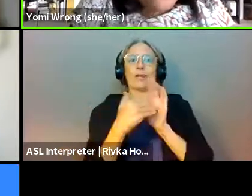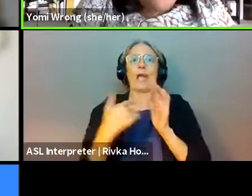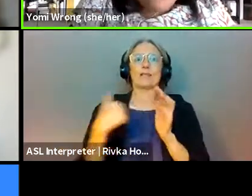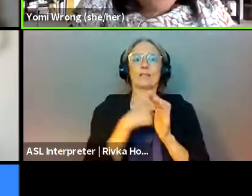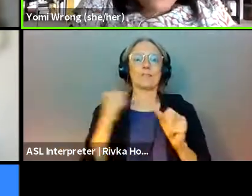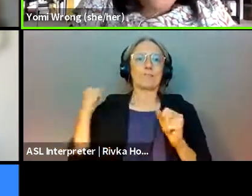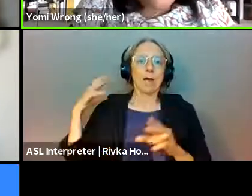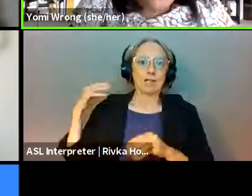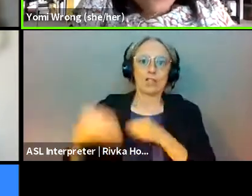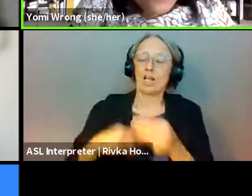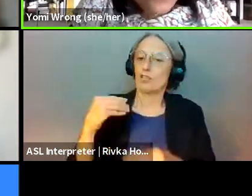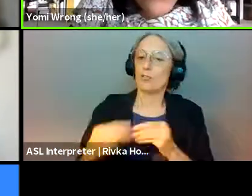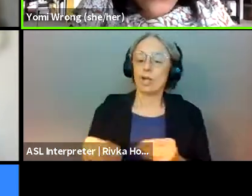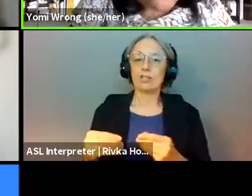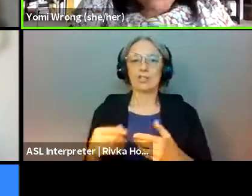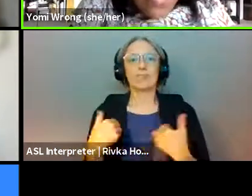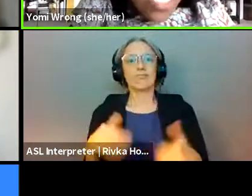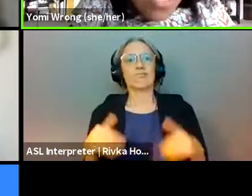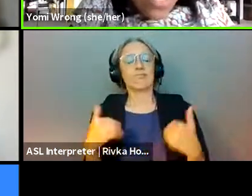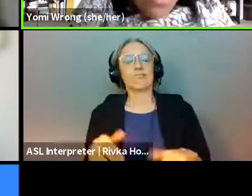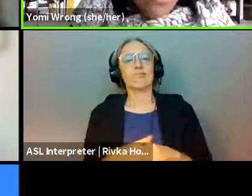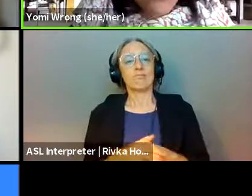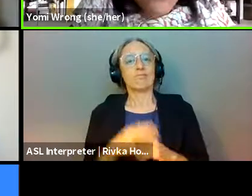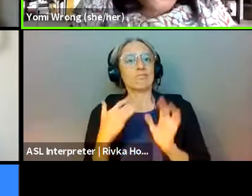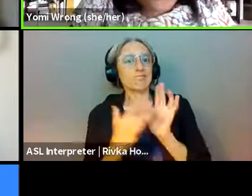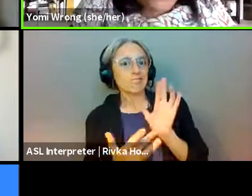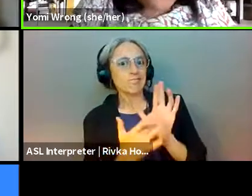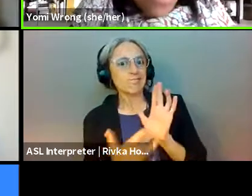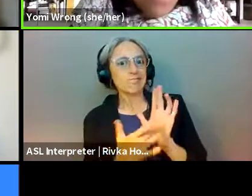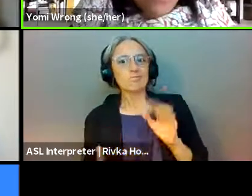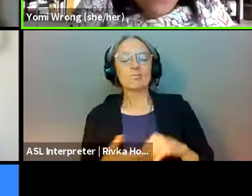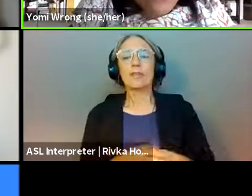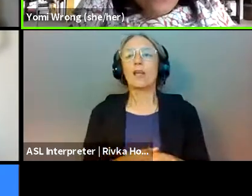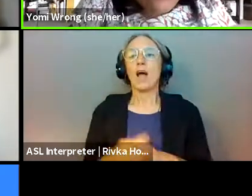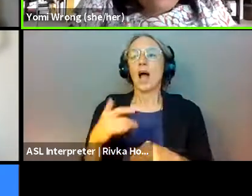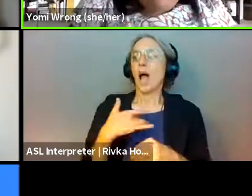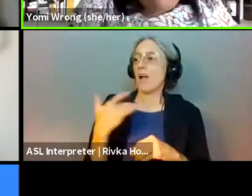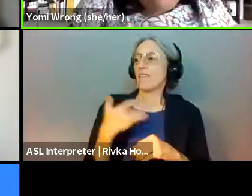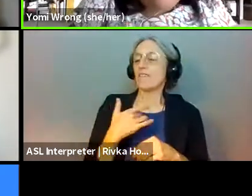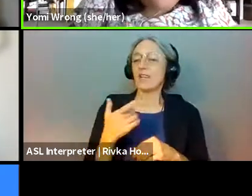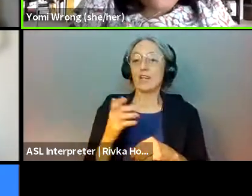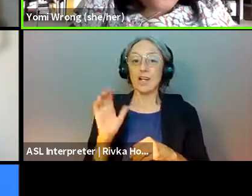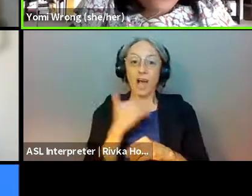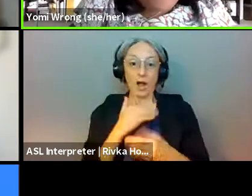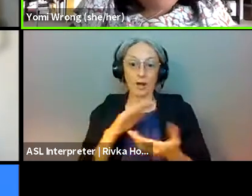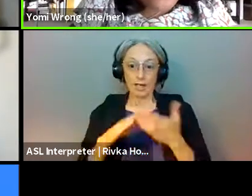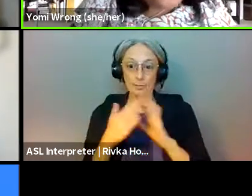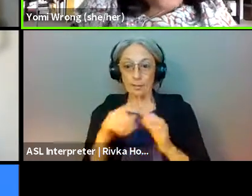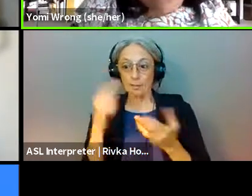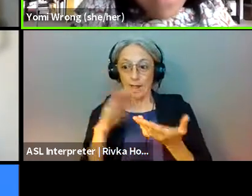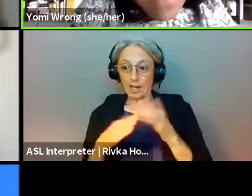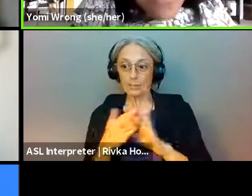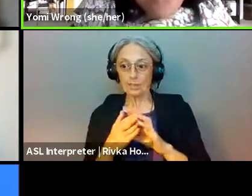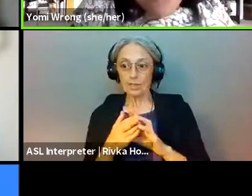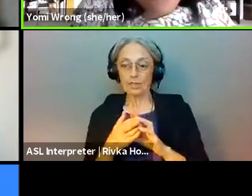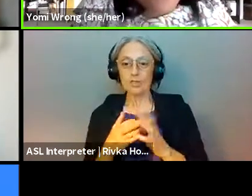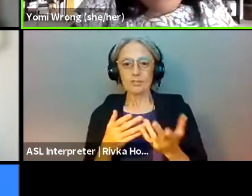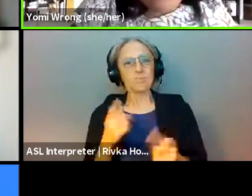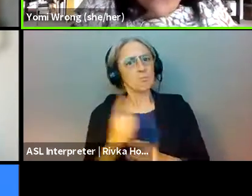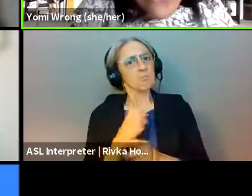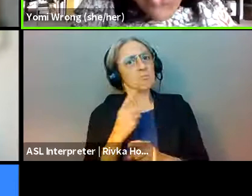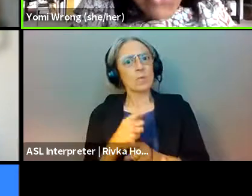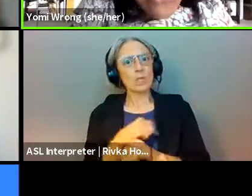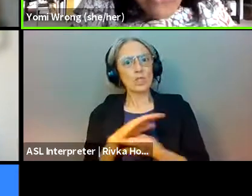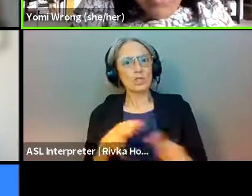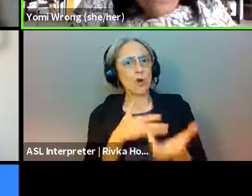have, I would say, very legitimate mistrust of medical testing,